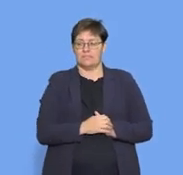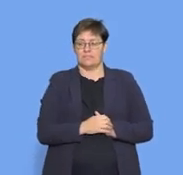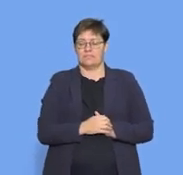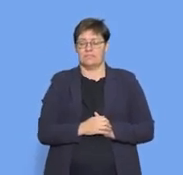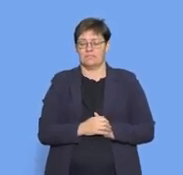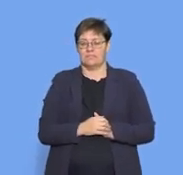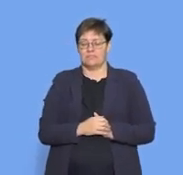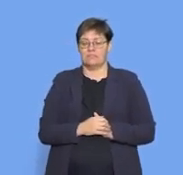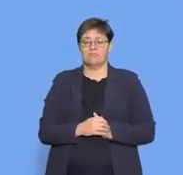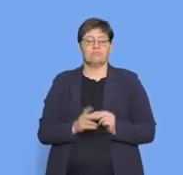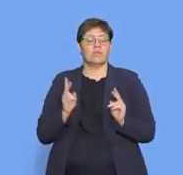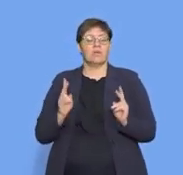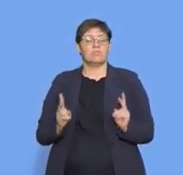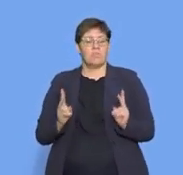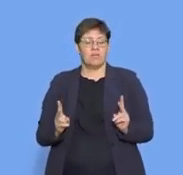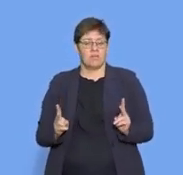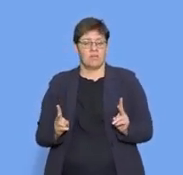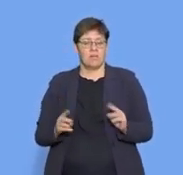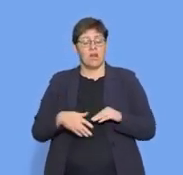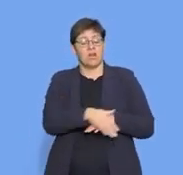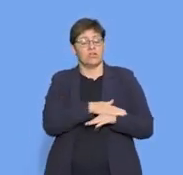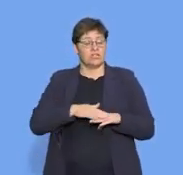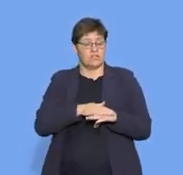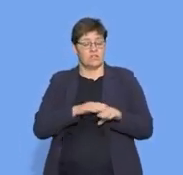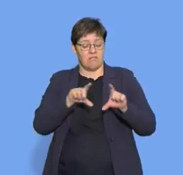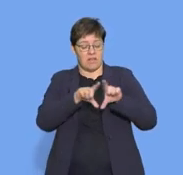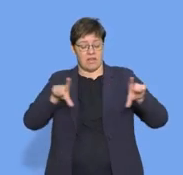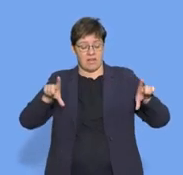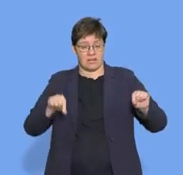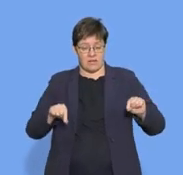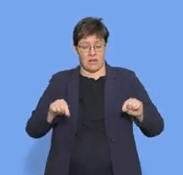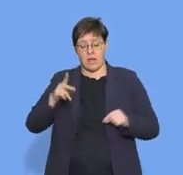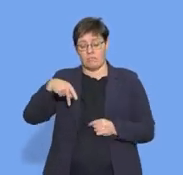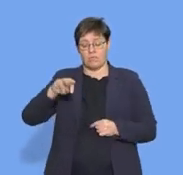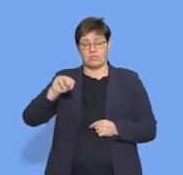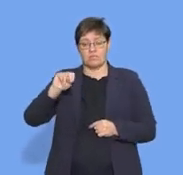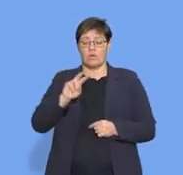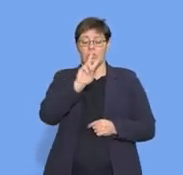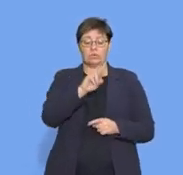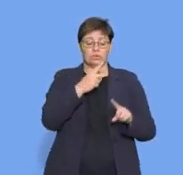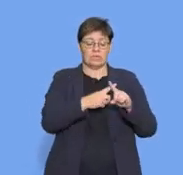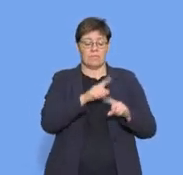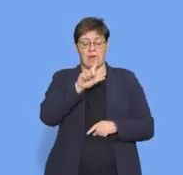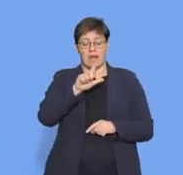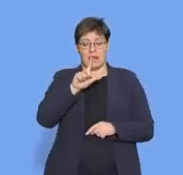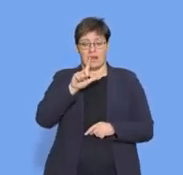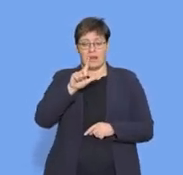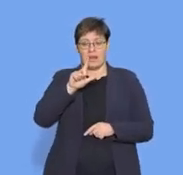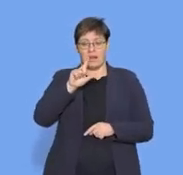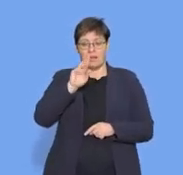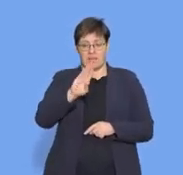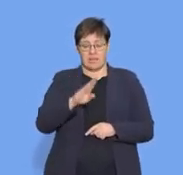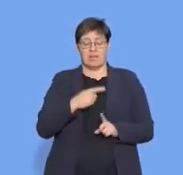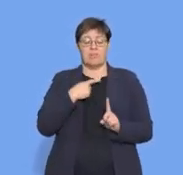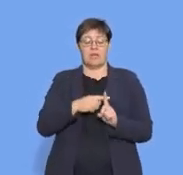2,5 centimeters. Ordinarily, the surface area of a rectangular prism is 2 times length